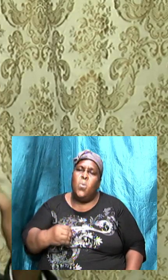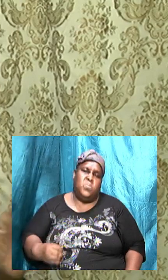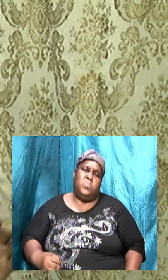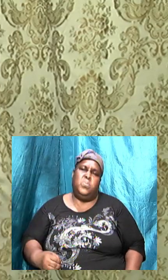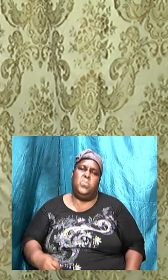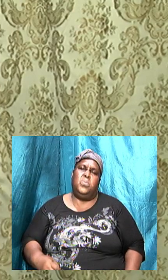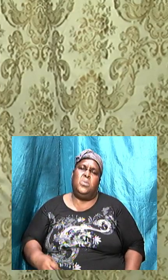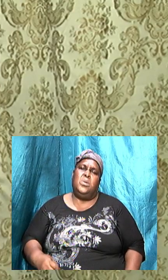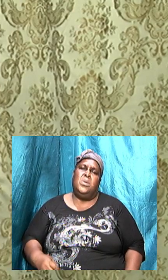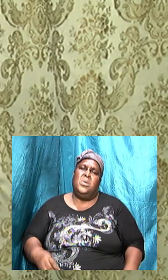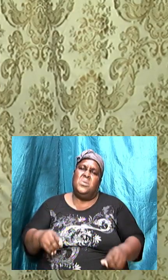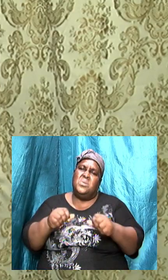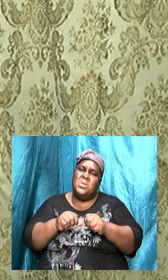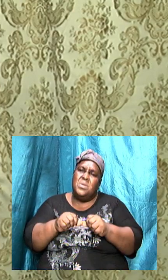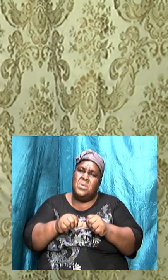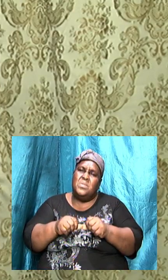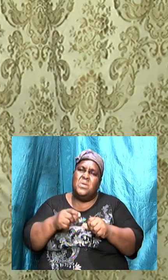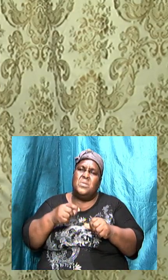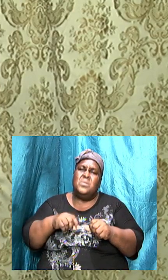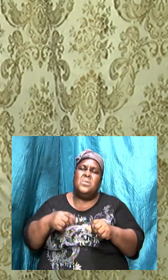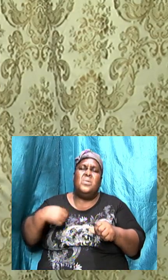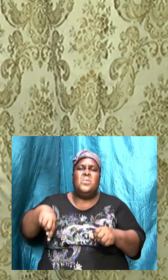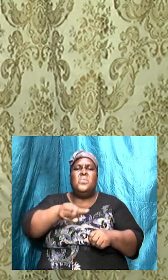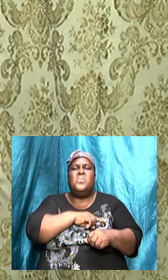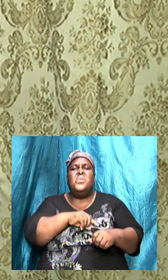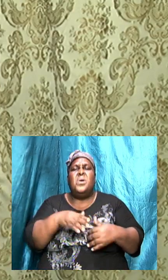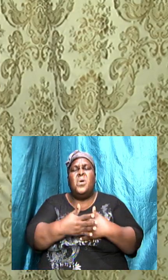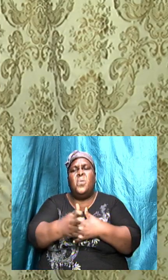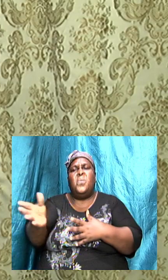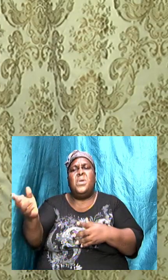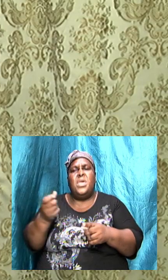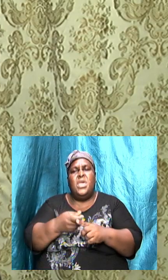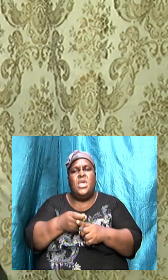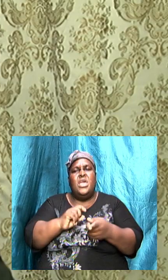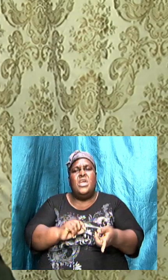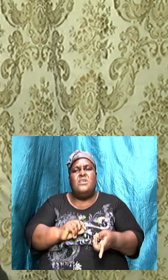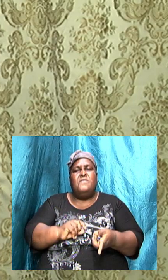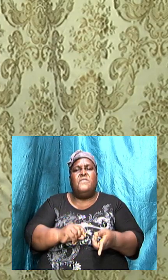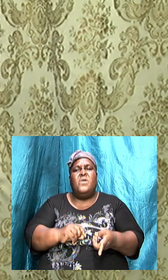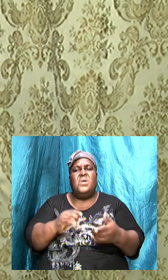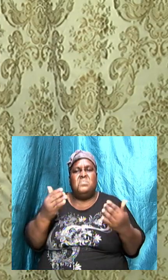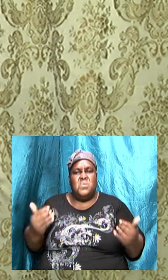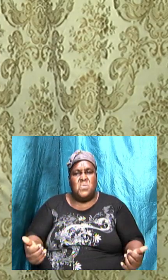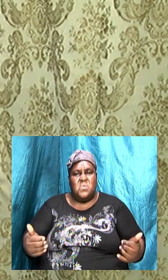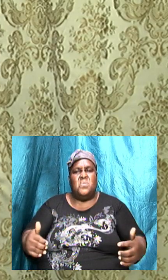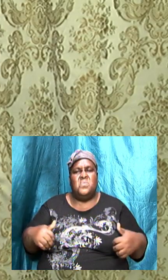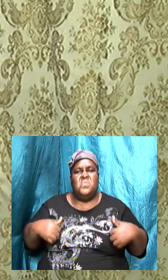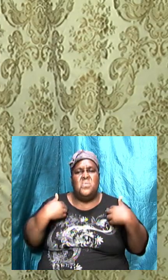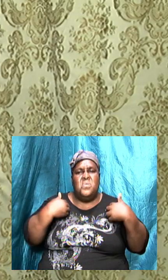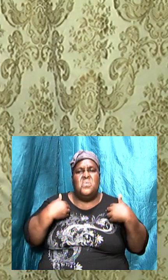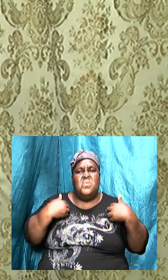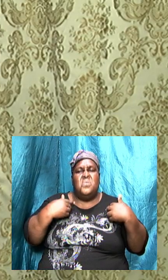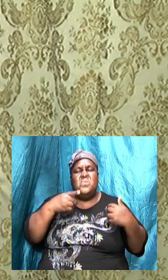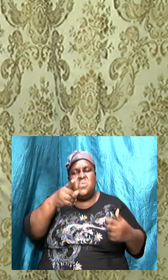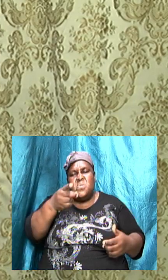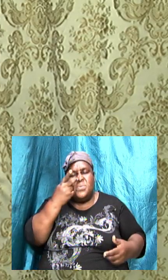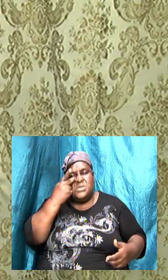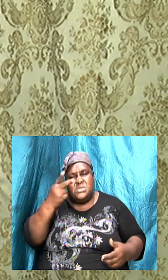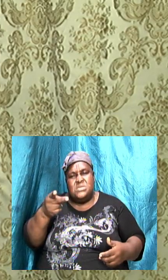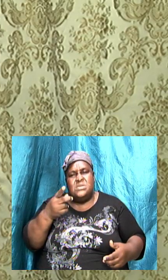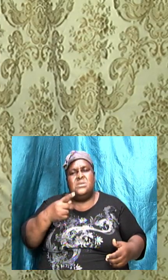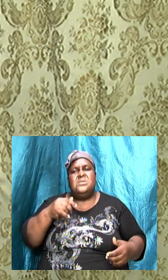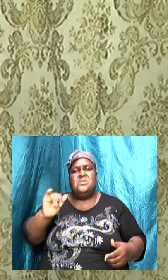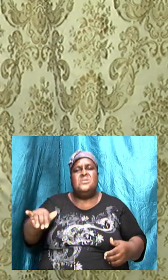away from modern living. We are not. You would see that we have moved with the times and we have